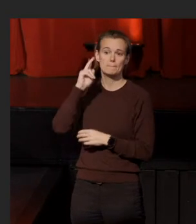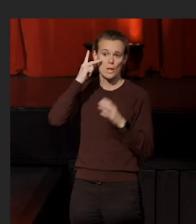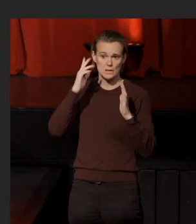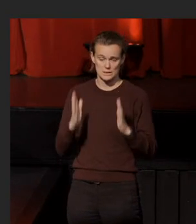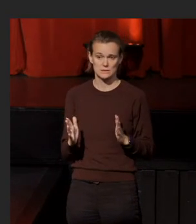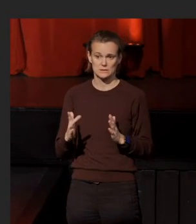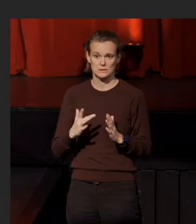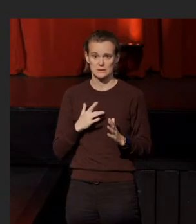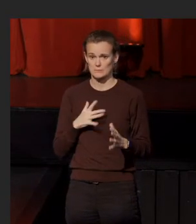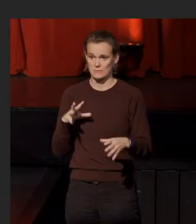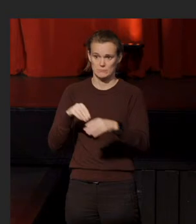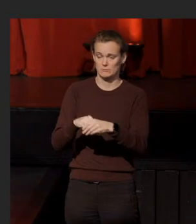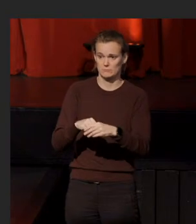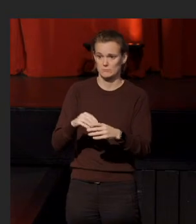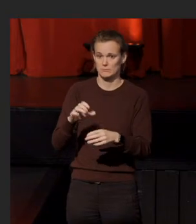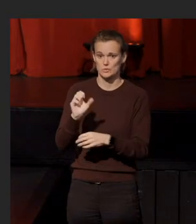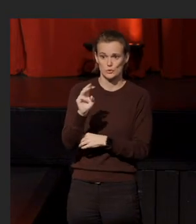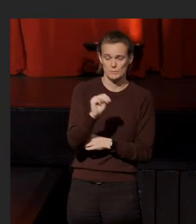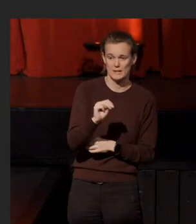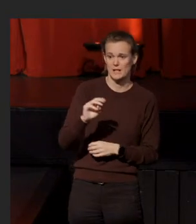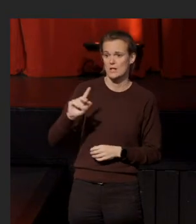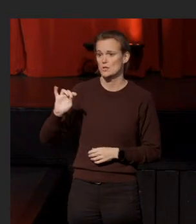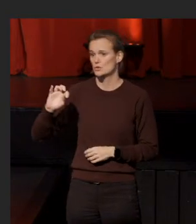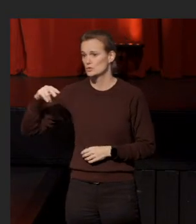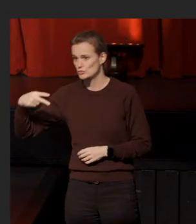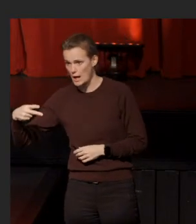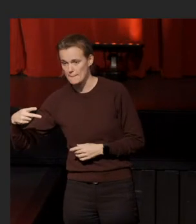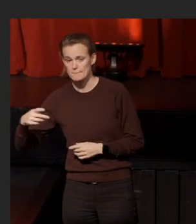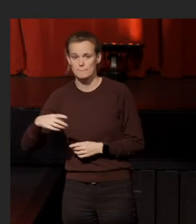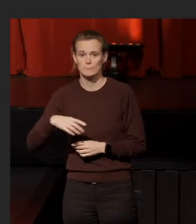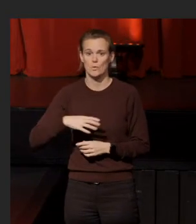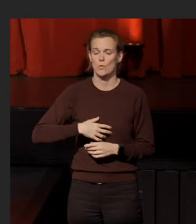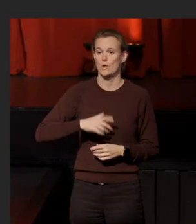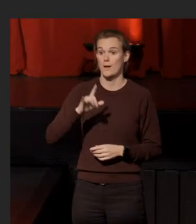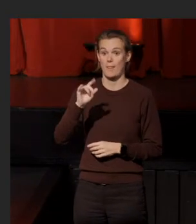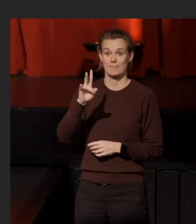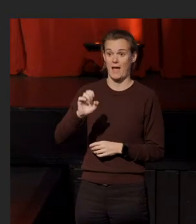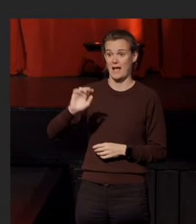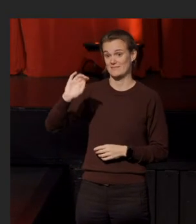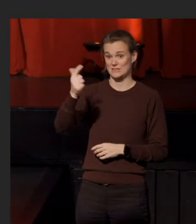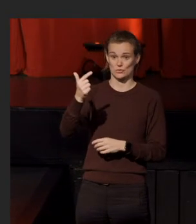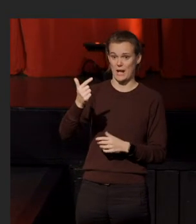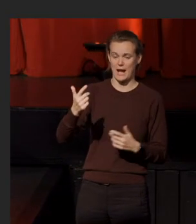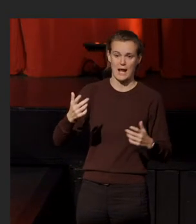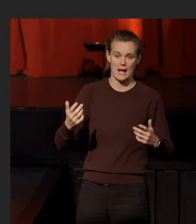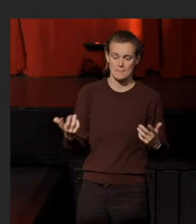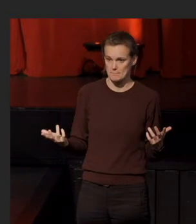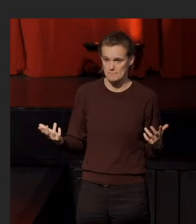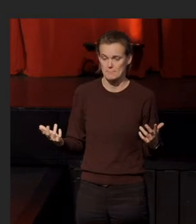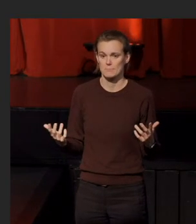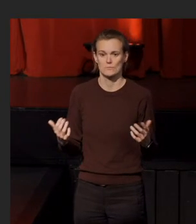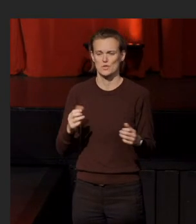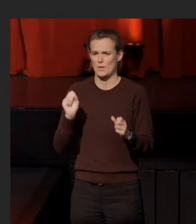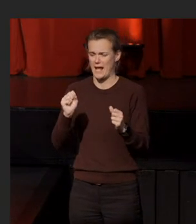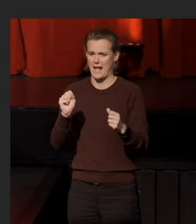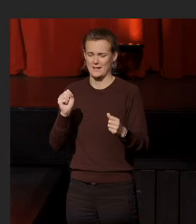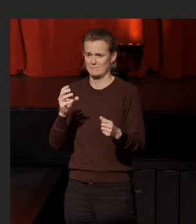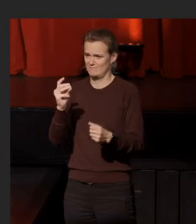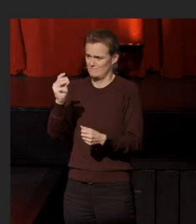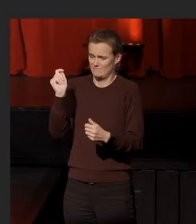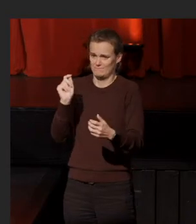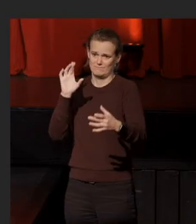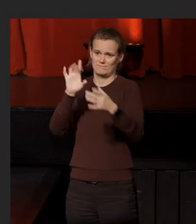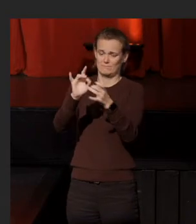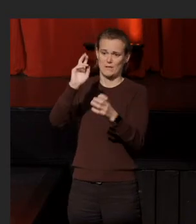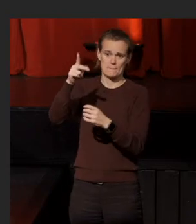media, from Trump's tweets to AOC doing live streams on Instagram. We now have instant access to politicians. How is this helping